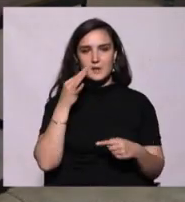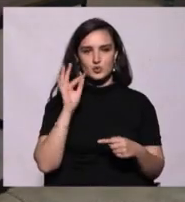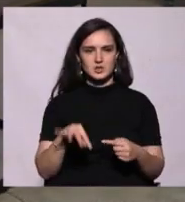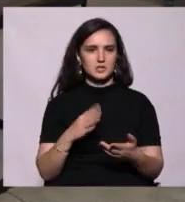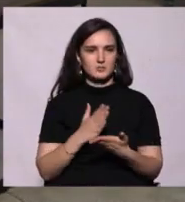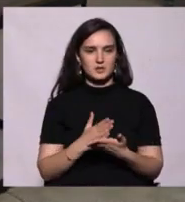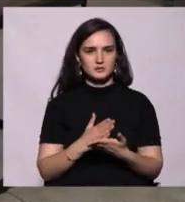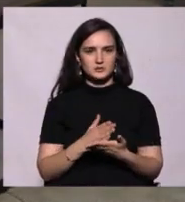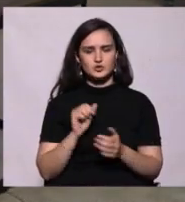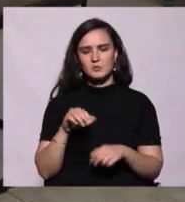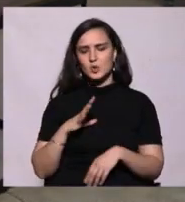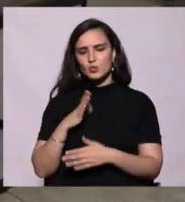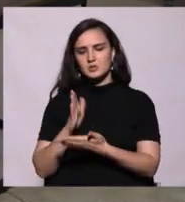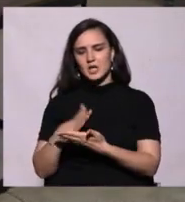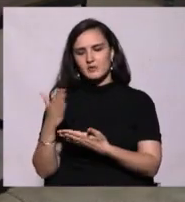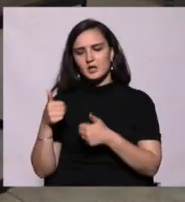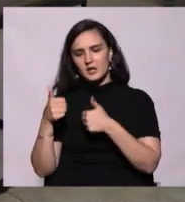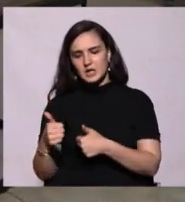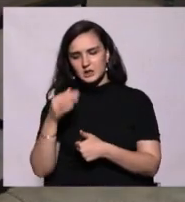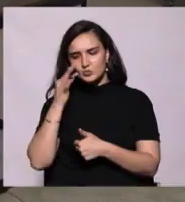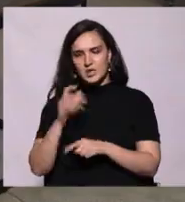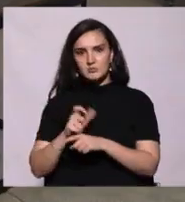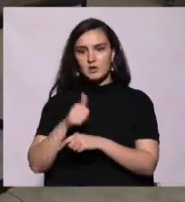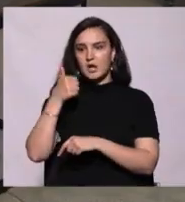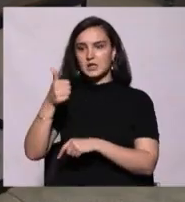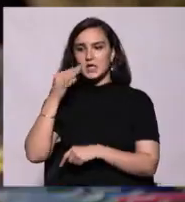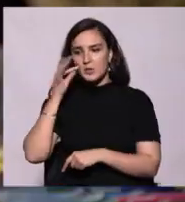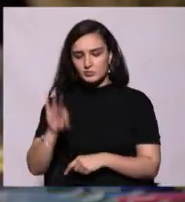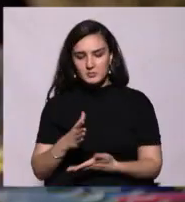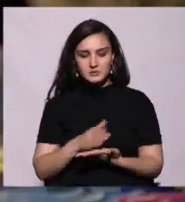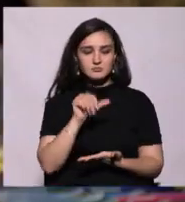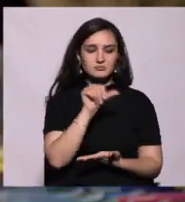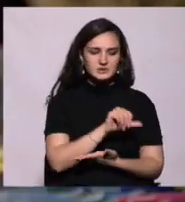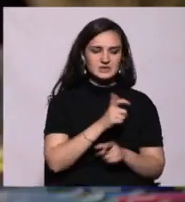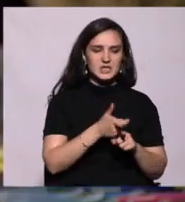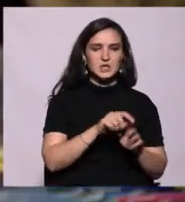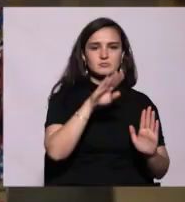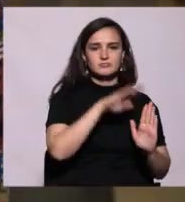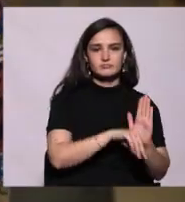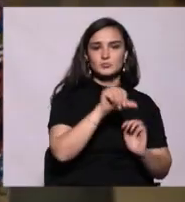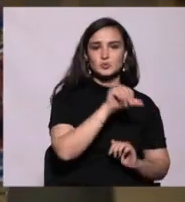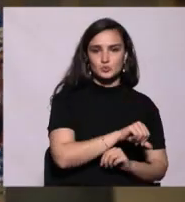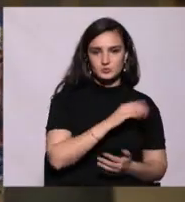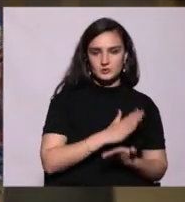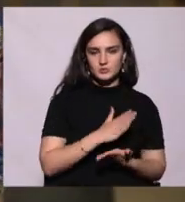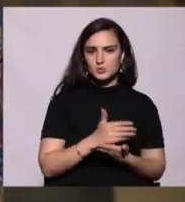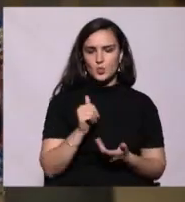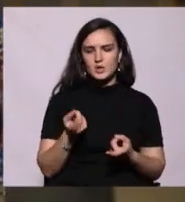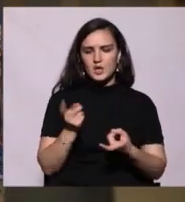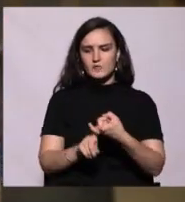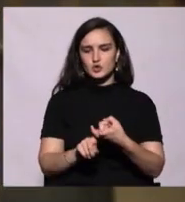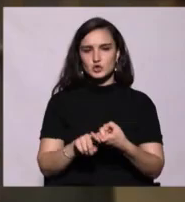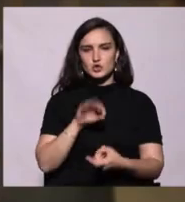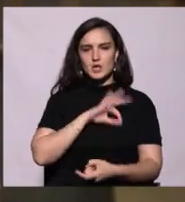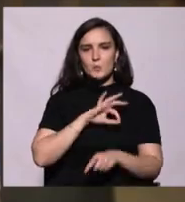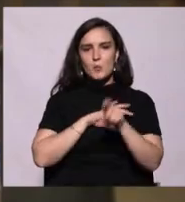experience. Some can be good, very good, some can be bad or very bad. And how is it connected to